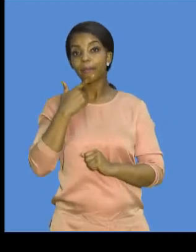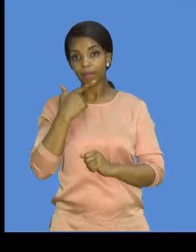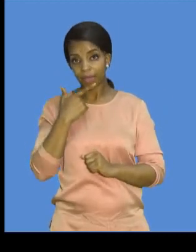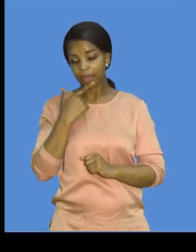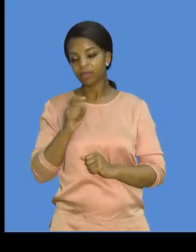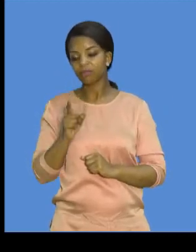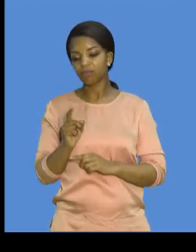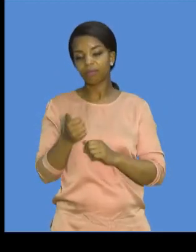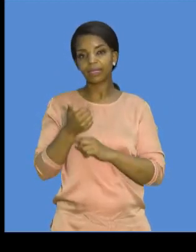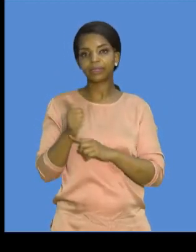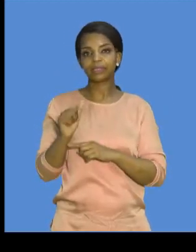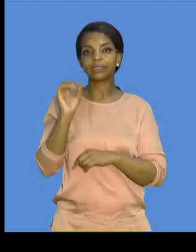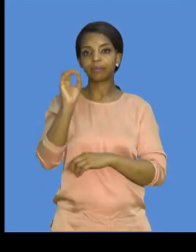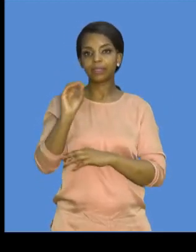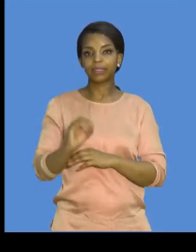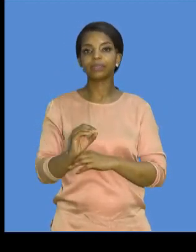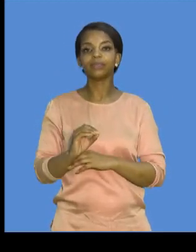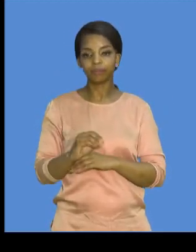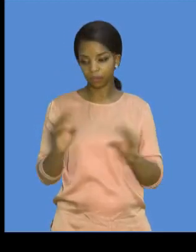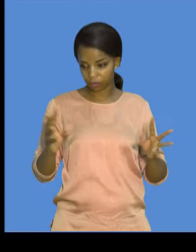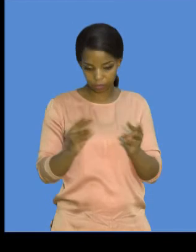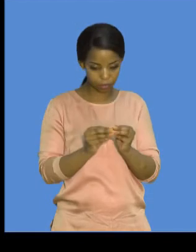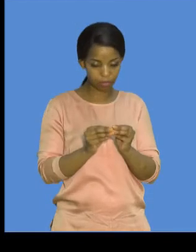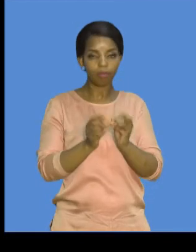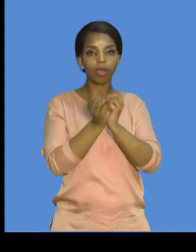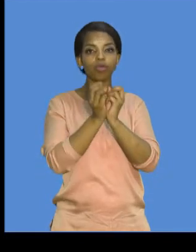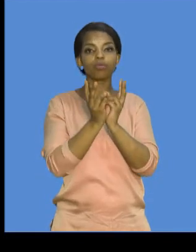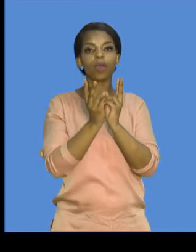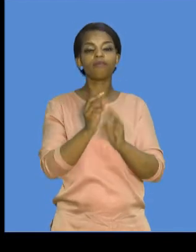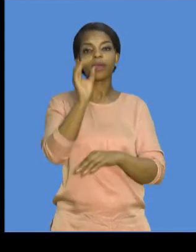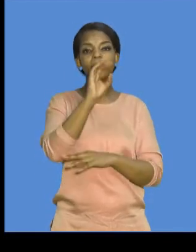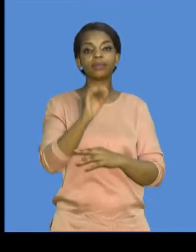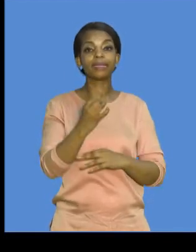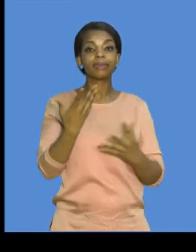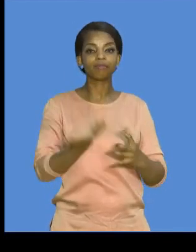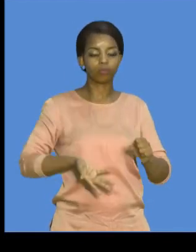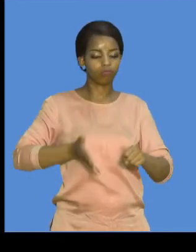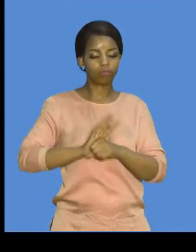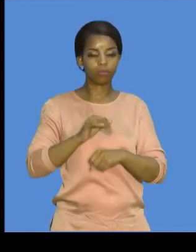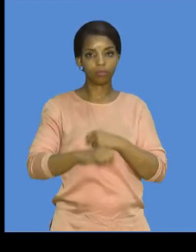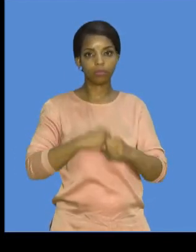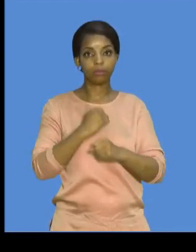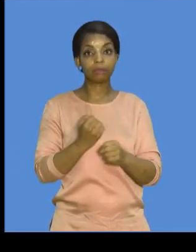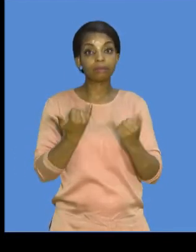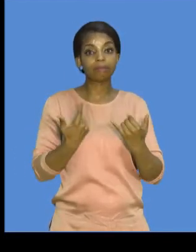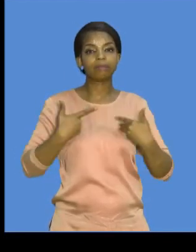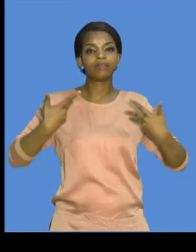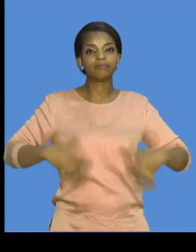got 12%. And then we also have compounded quarterly, which I just explained now, but